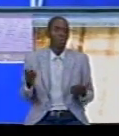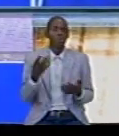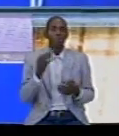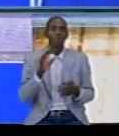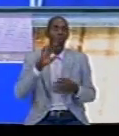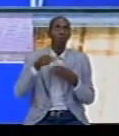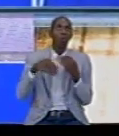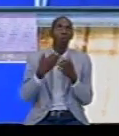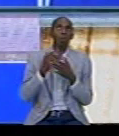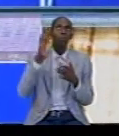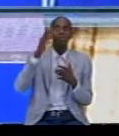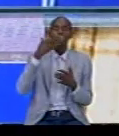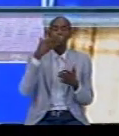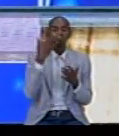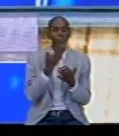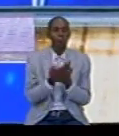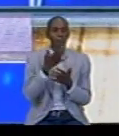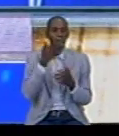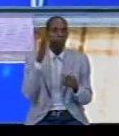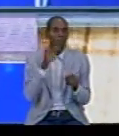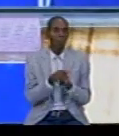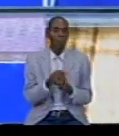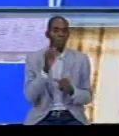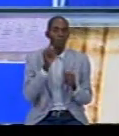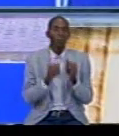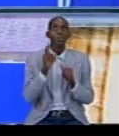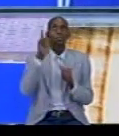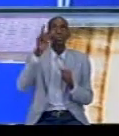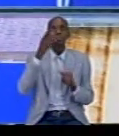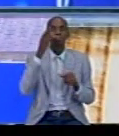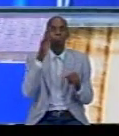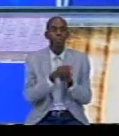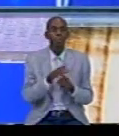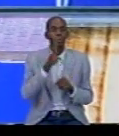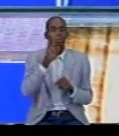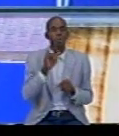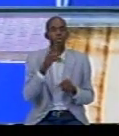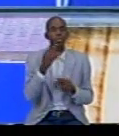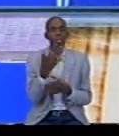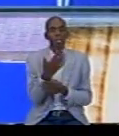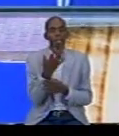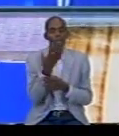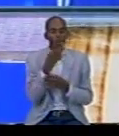good promise, which he promised by the hand